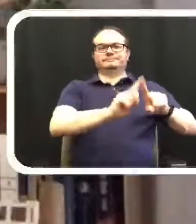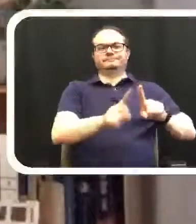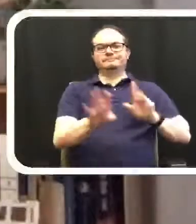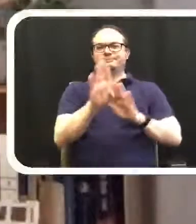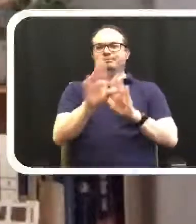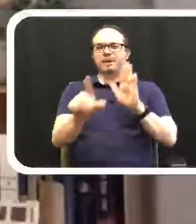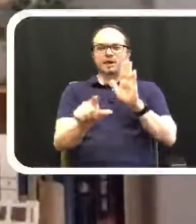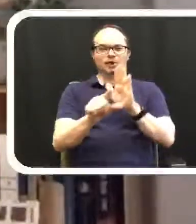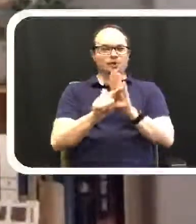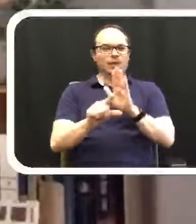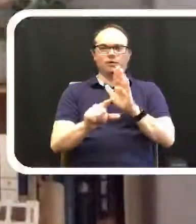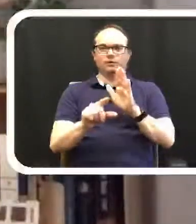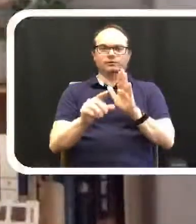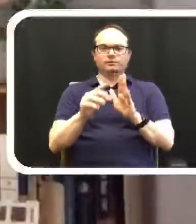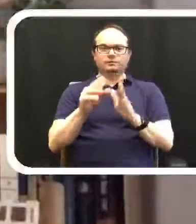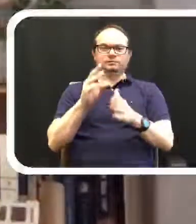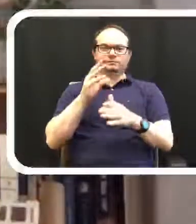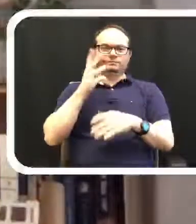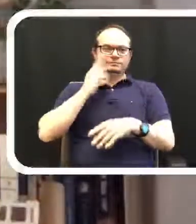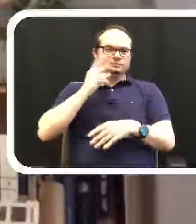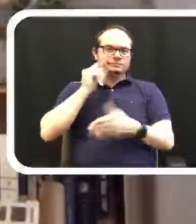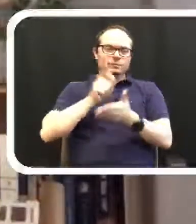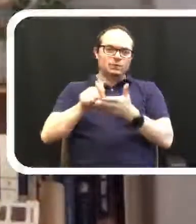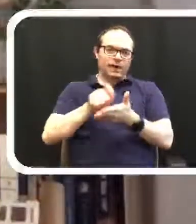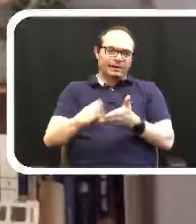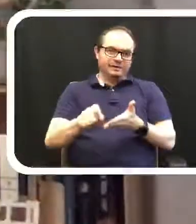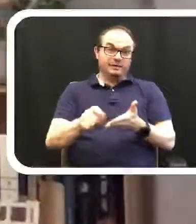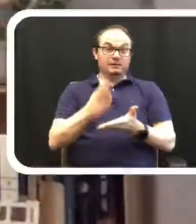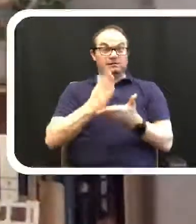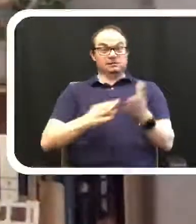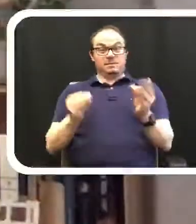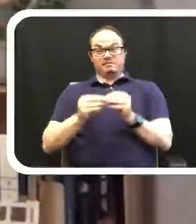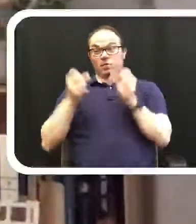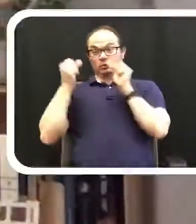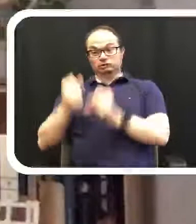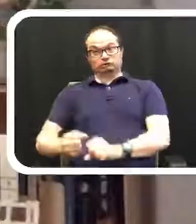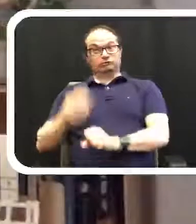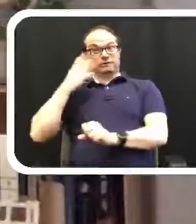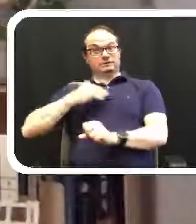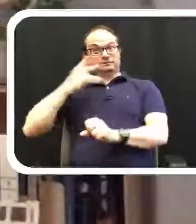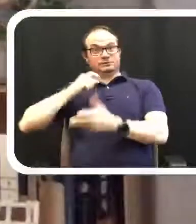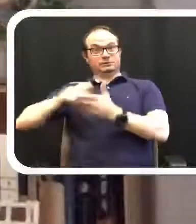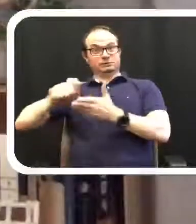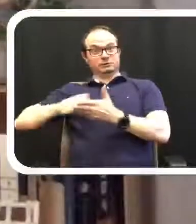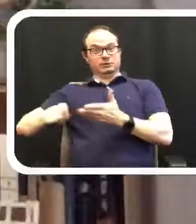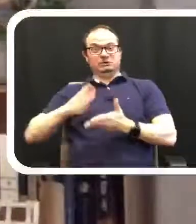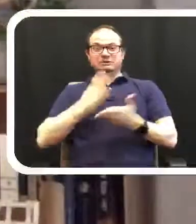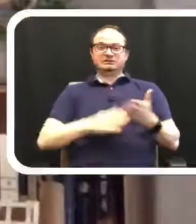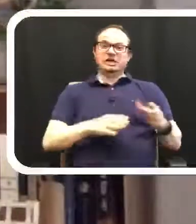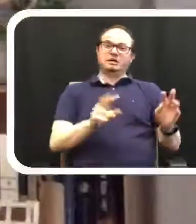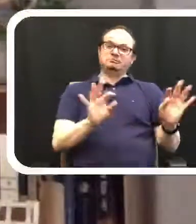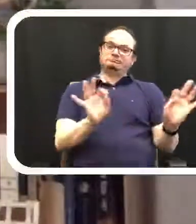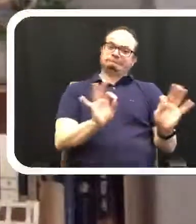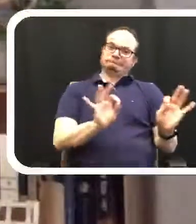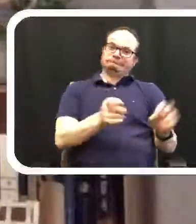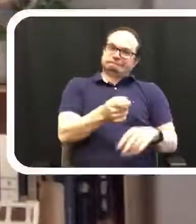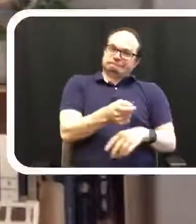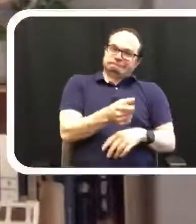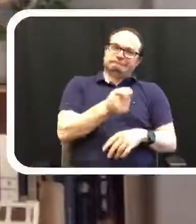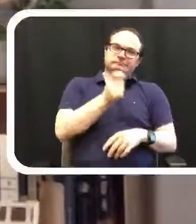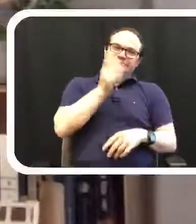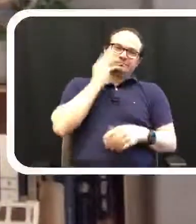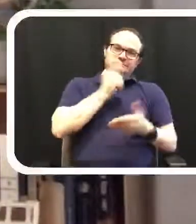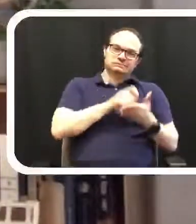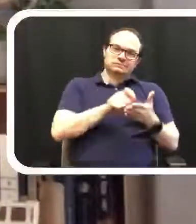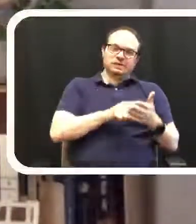backgrounds in writing. And some of us have stronger backgrounds than others. But when it comes to grammar